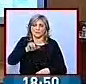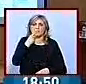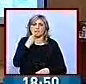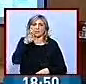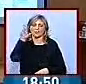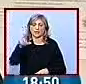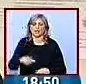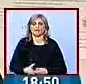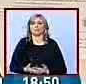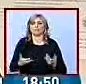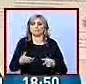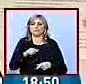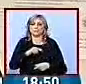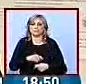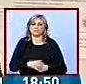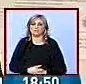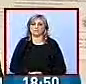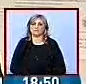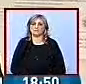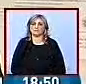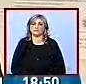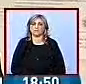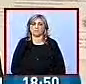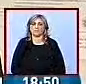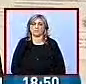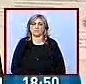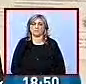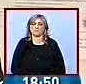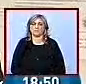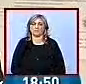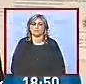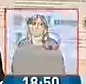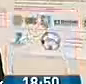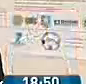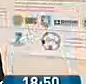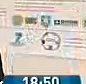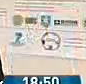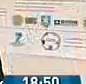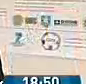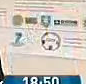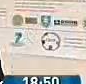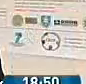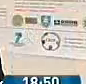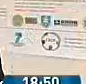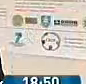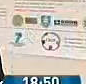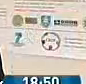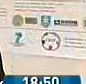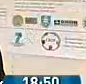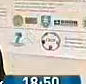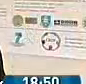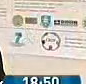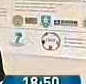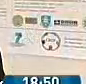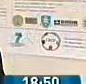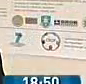Inglaterra. It gives us an opportunity to work at very advanced technologies, quite long-term blue sky research, which goes well with a lot of work